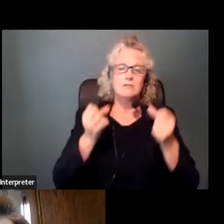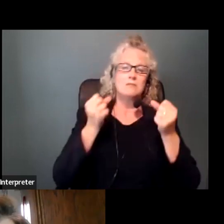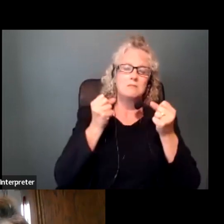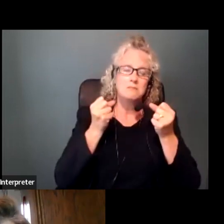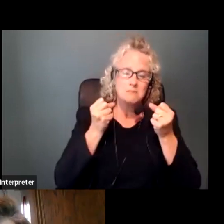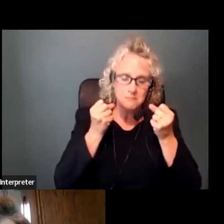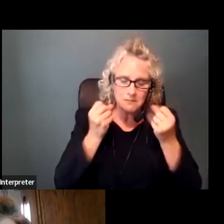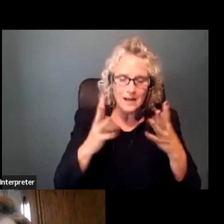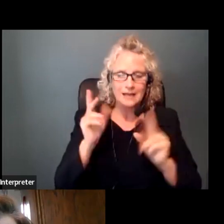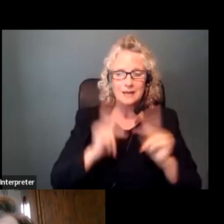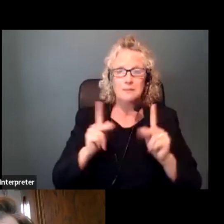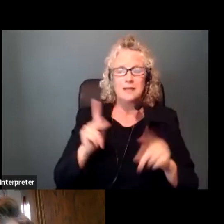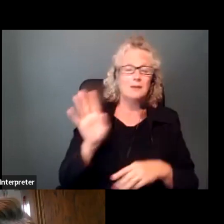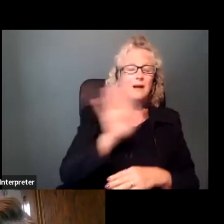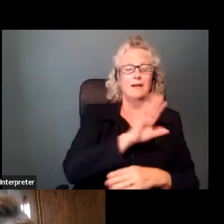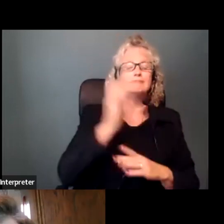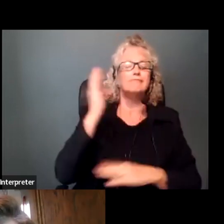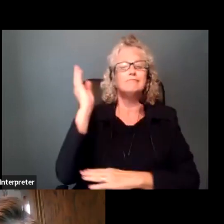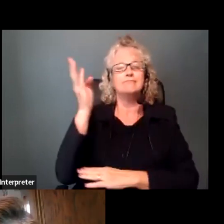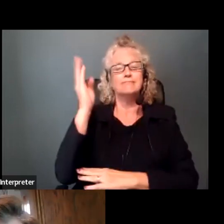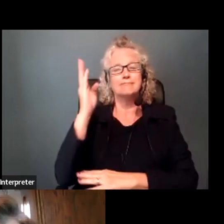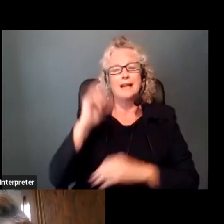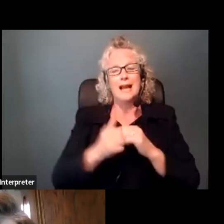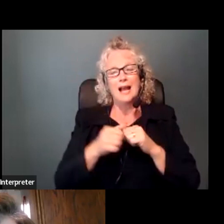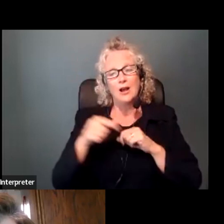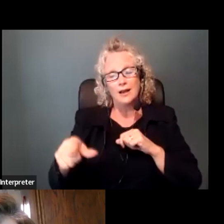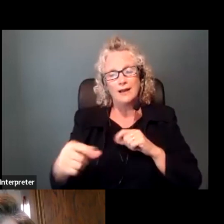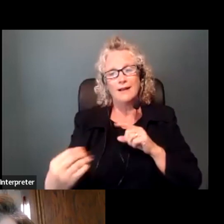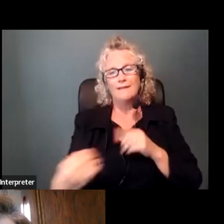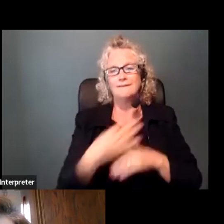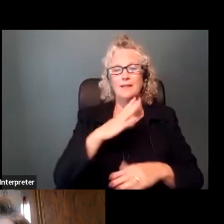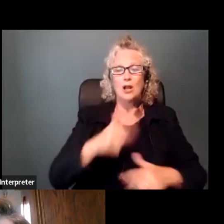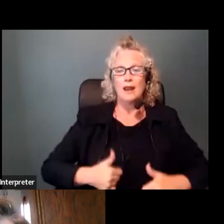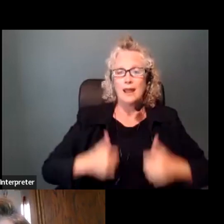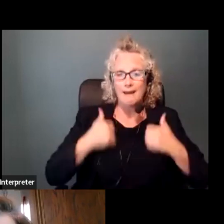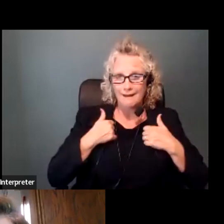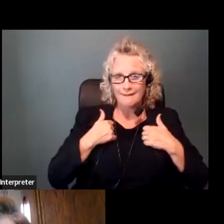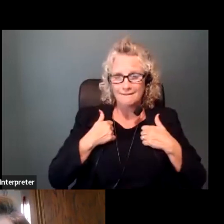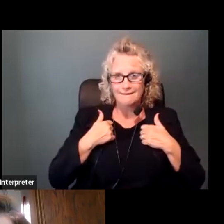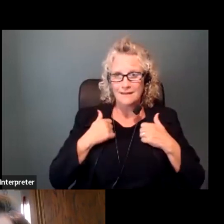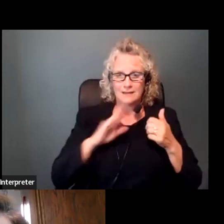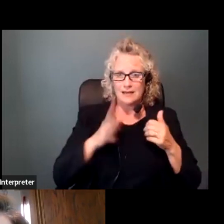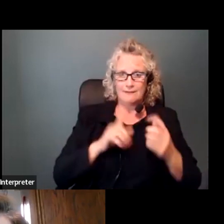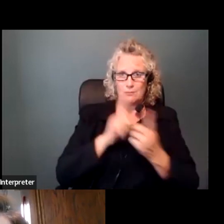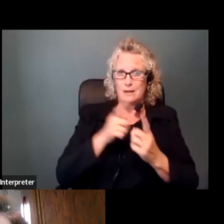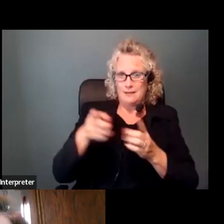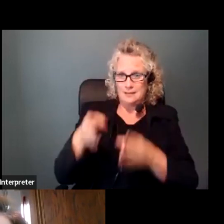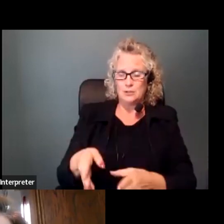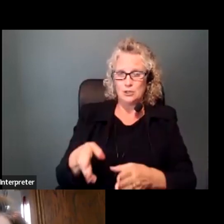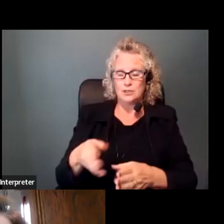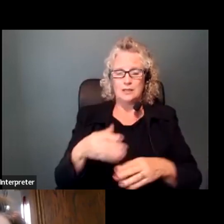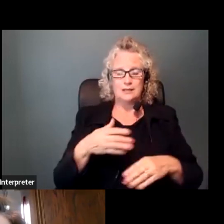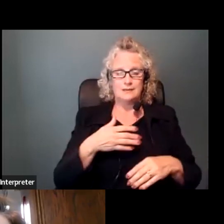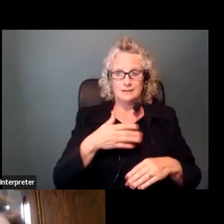I'd never met this person. I'm friends with my friend and it's her brother, so I wanted to support her.